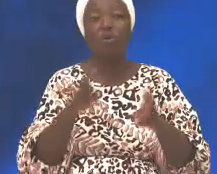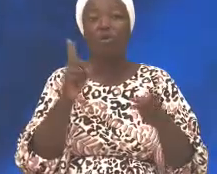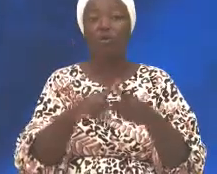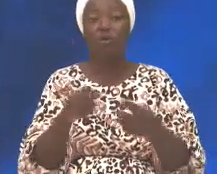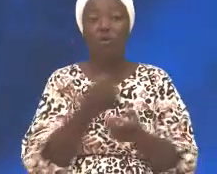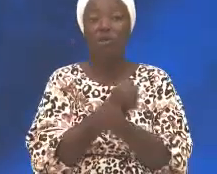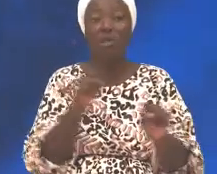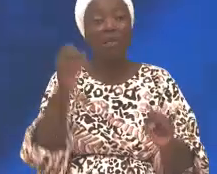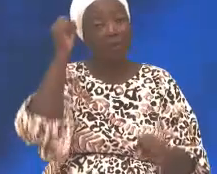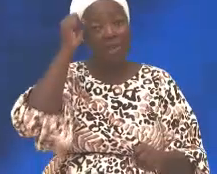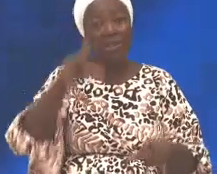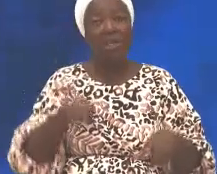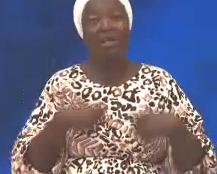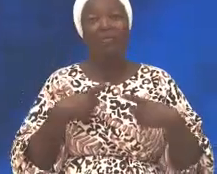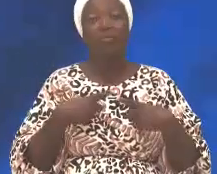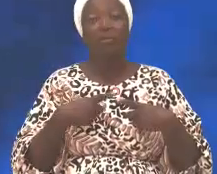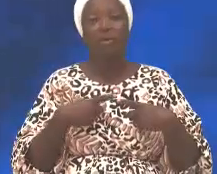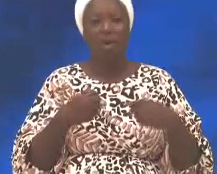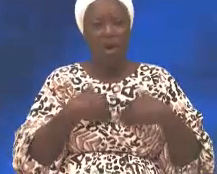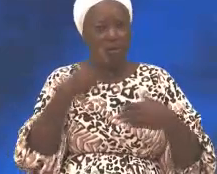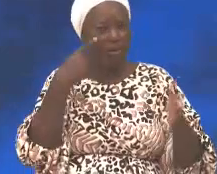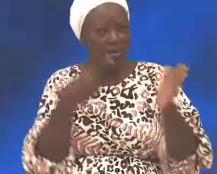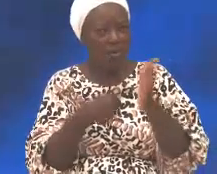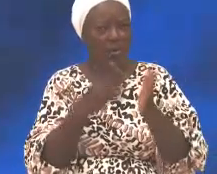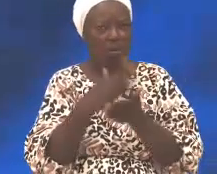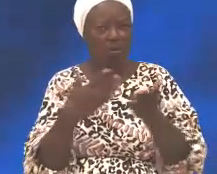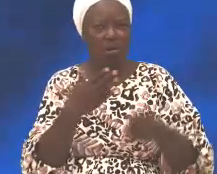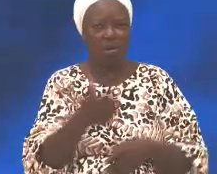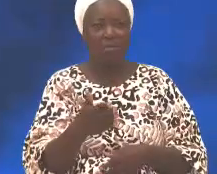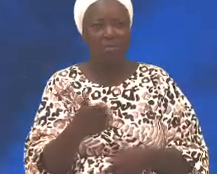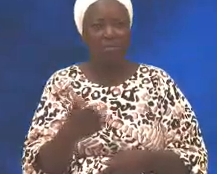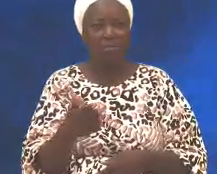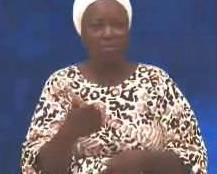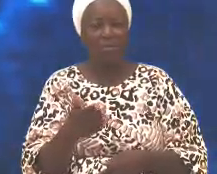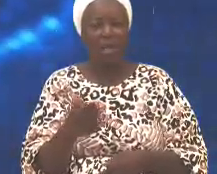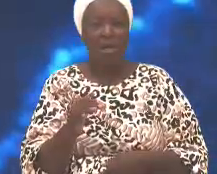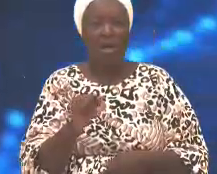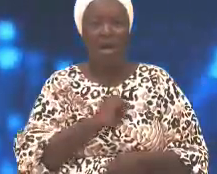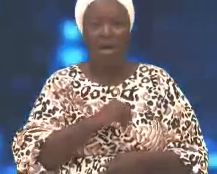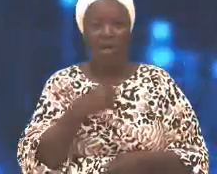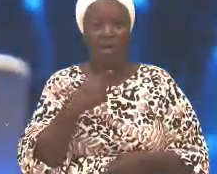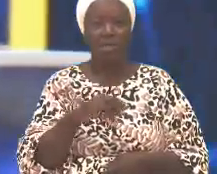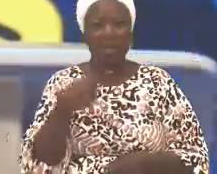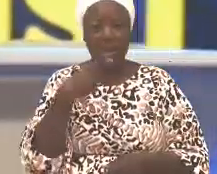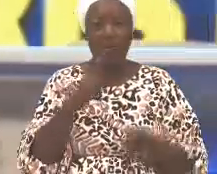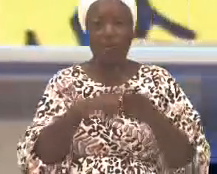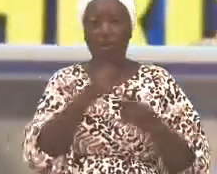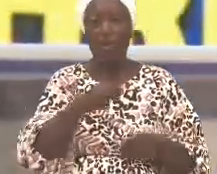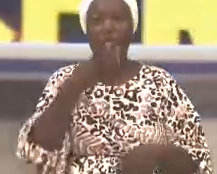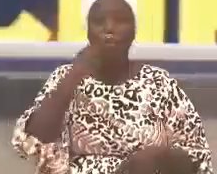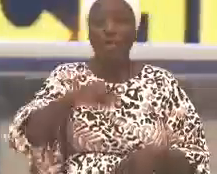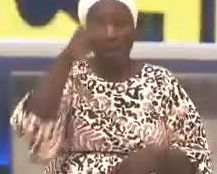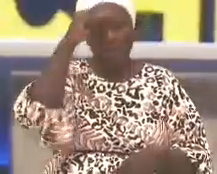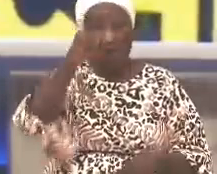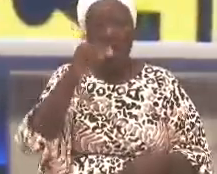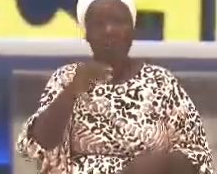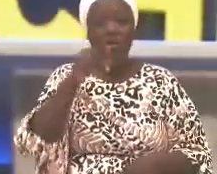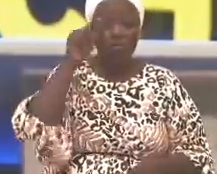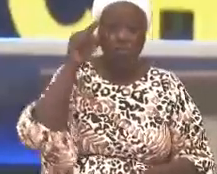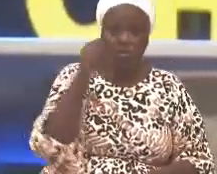his life. Have you noticed something there? I say to a wicked man,